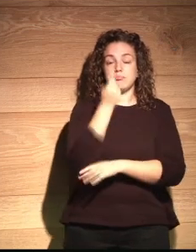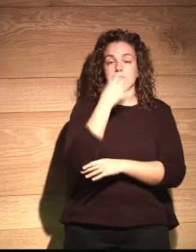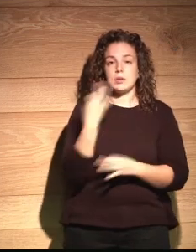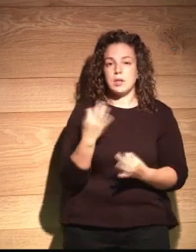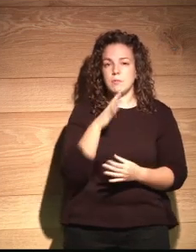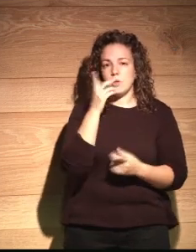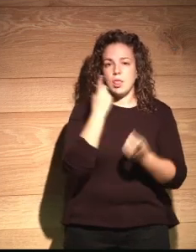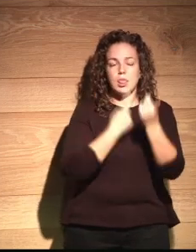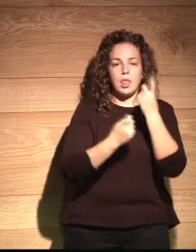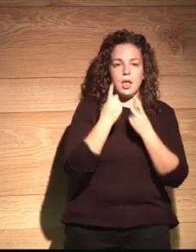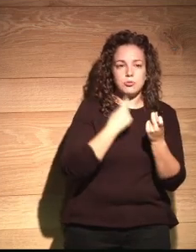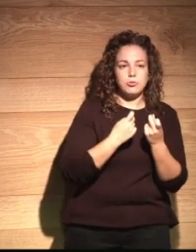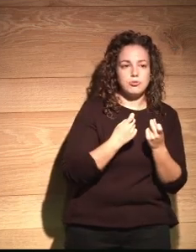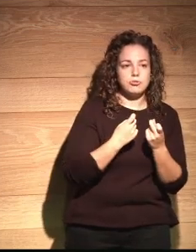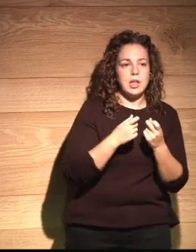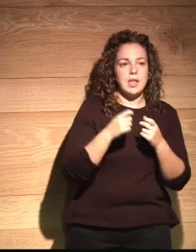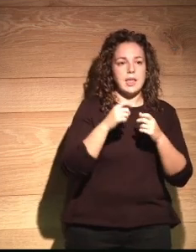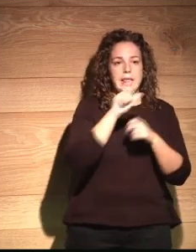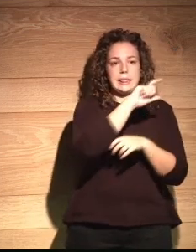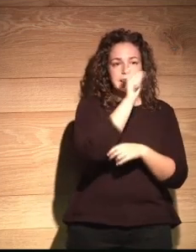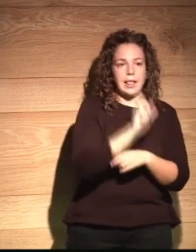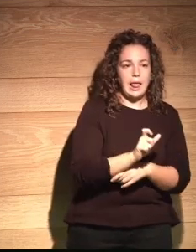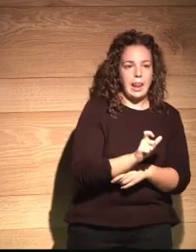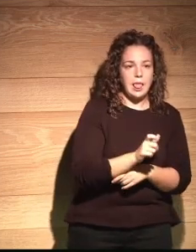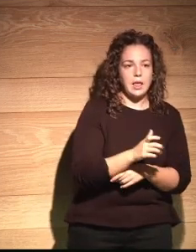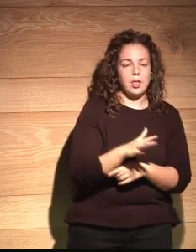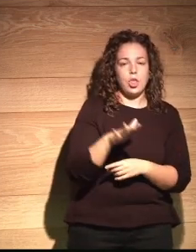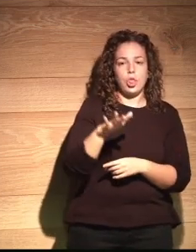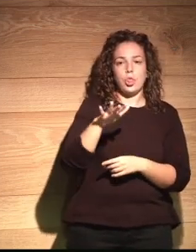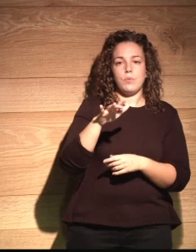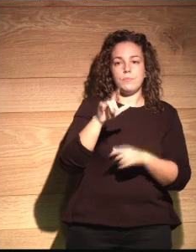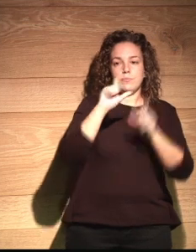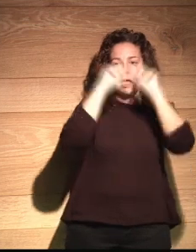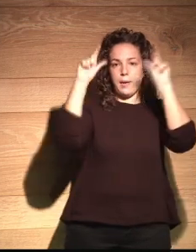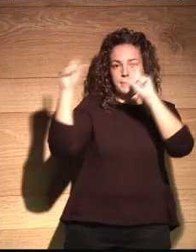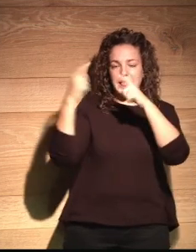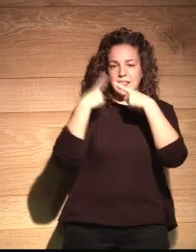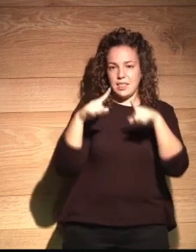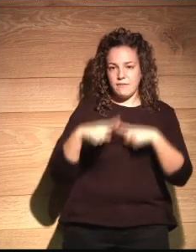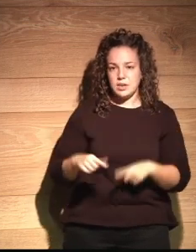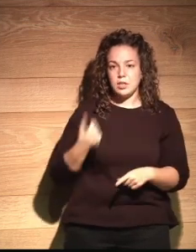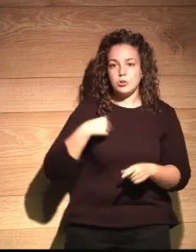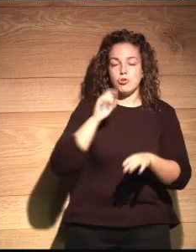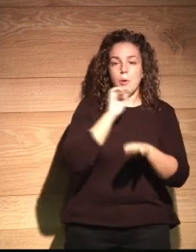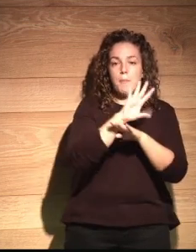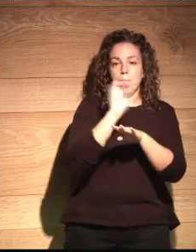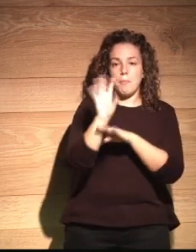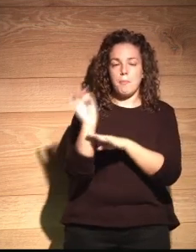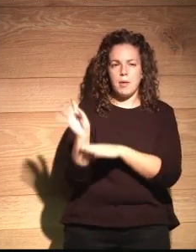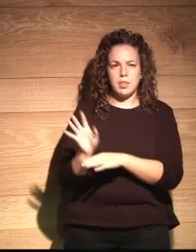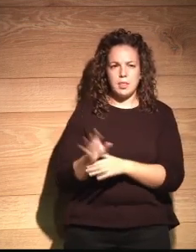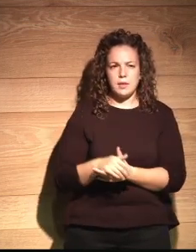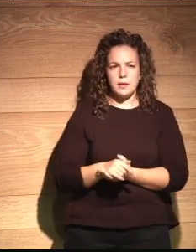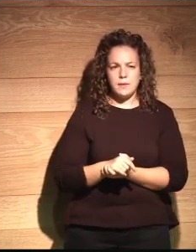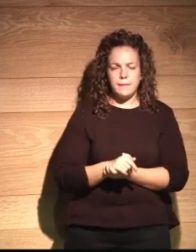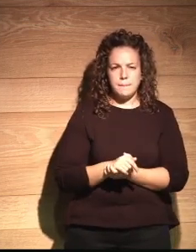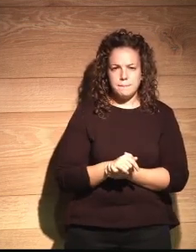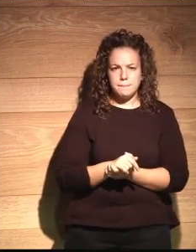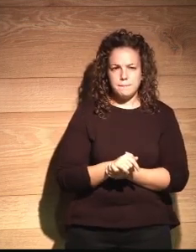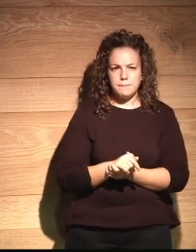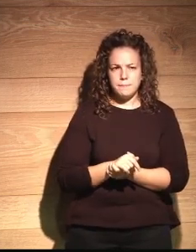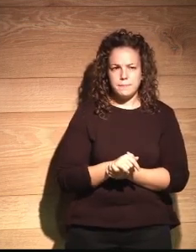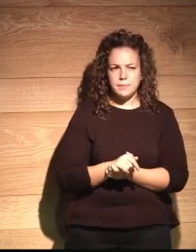Telecom Italia, from the taxi network, and so on. We sent all of that to servers we set up at MIT. We were using artificial intelligence to analyze the data,